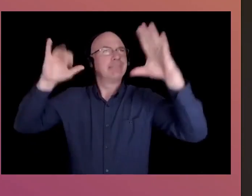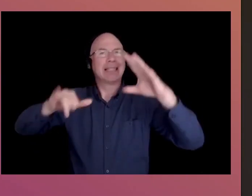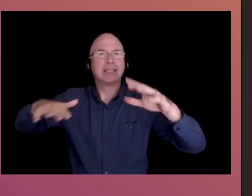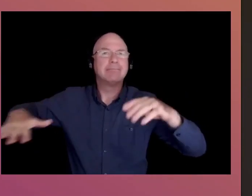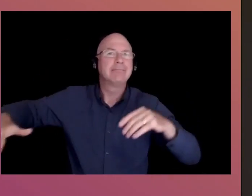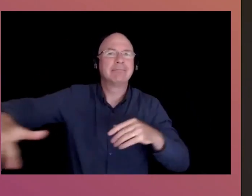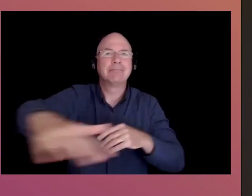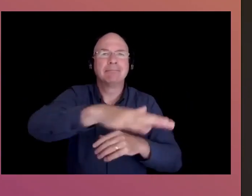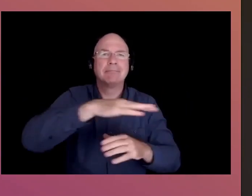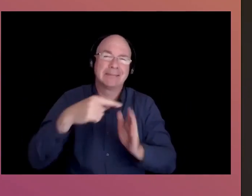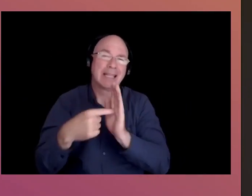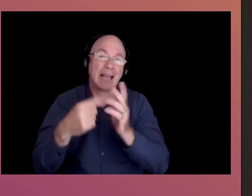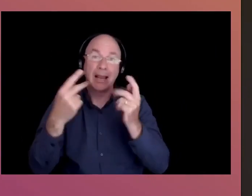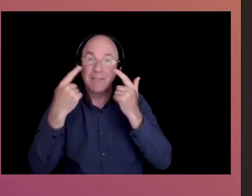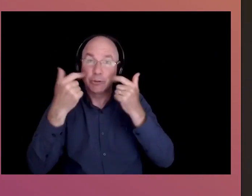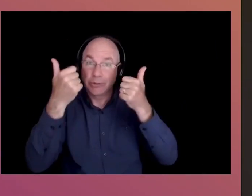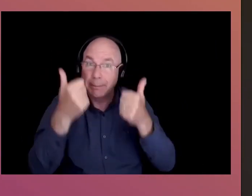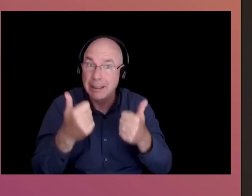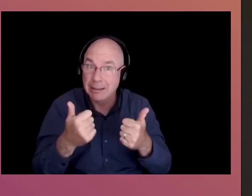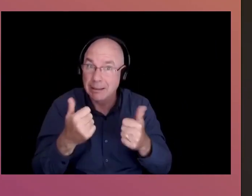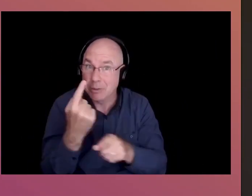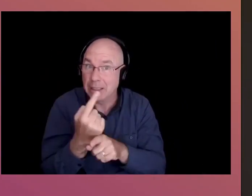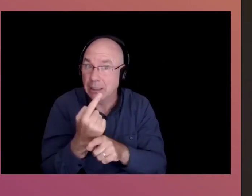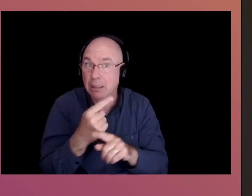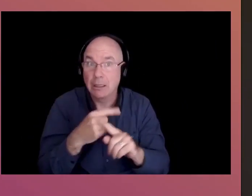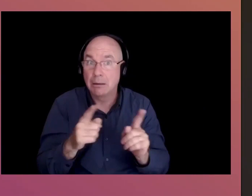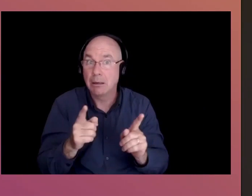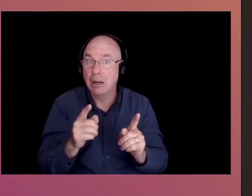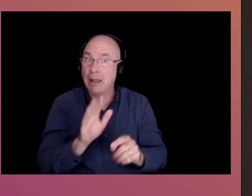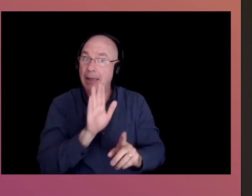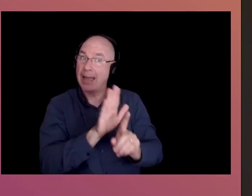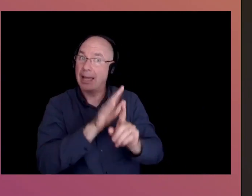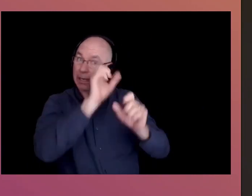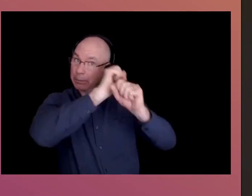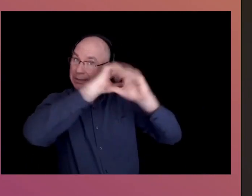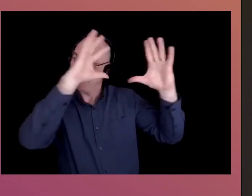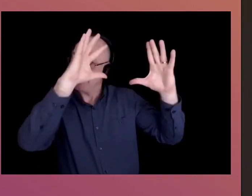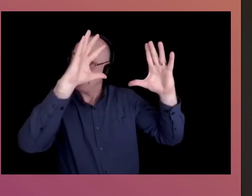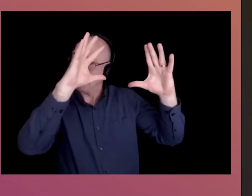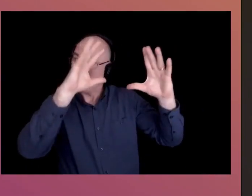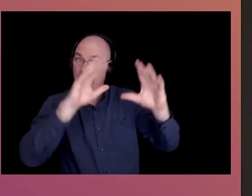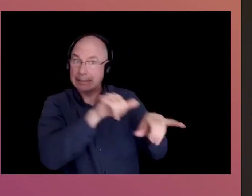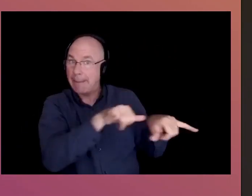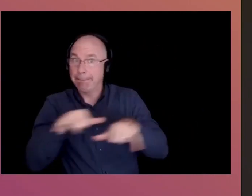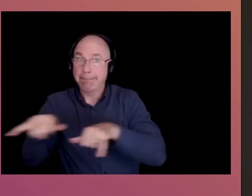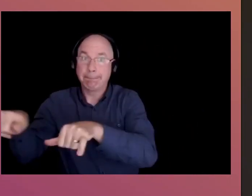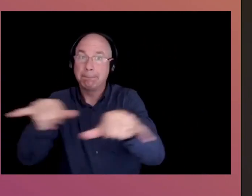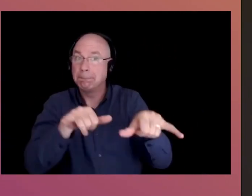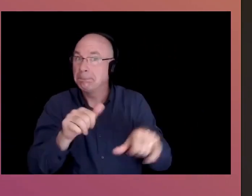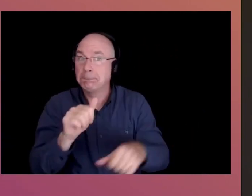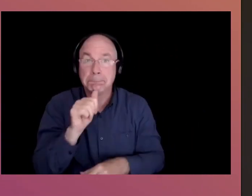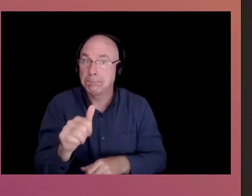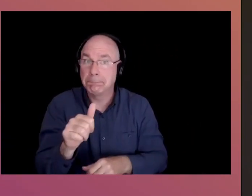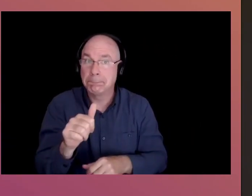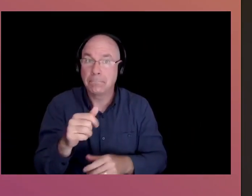people with visual impairments, but I think their perception would be different from each other. Like, you know, born